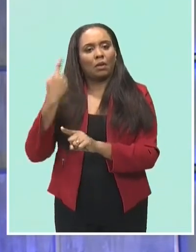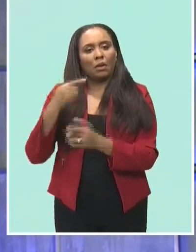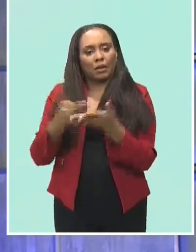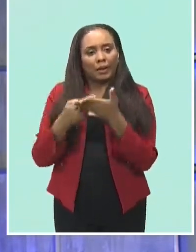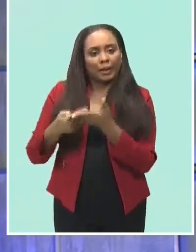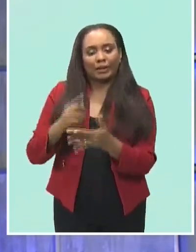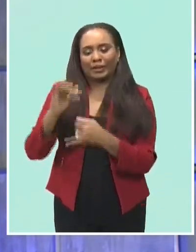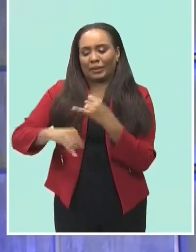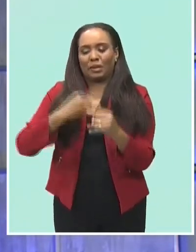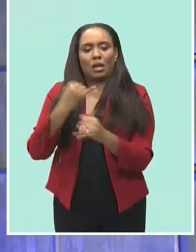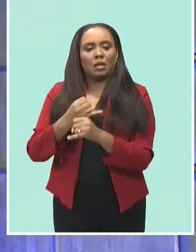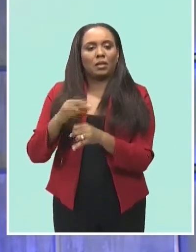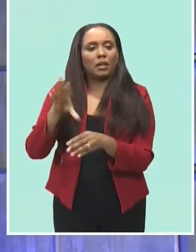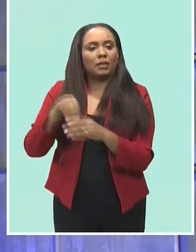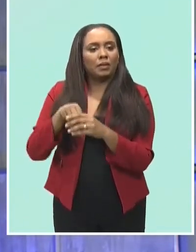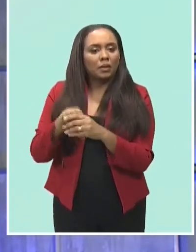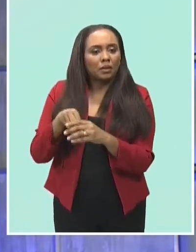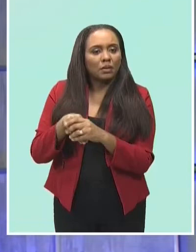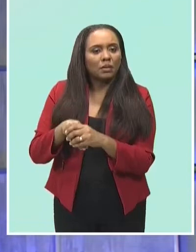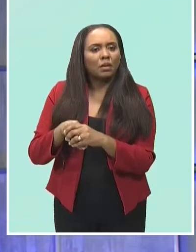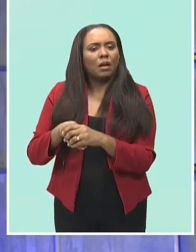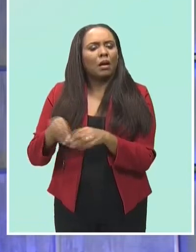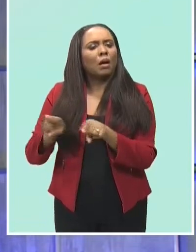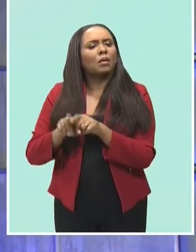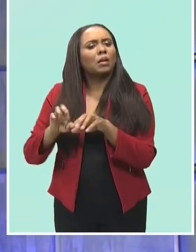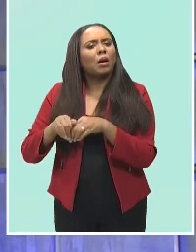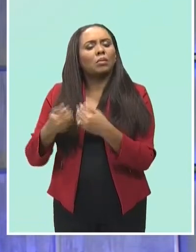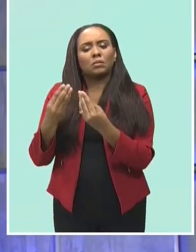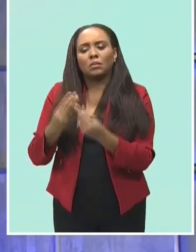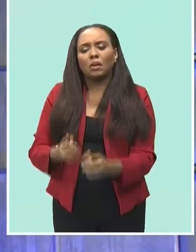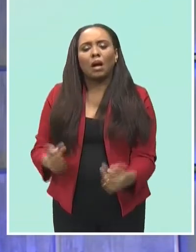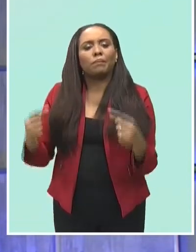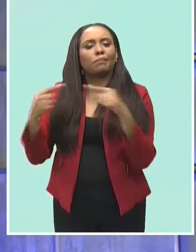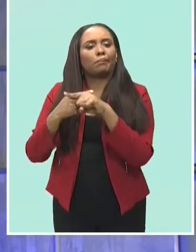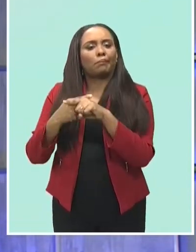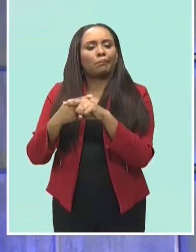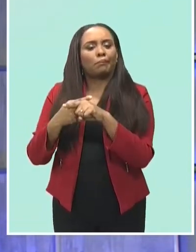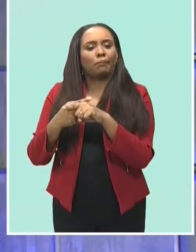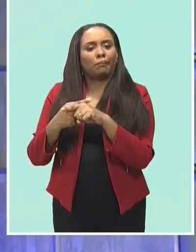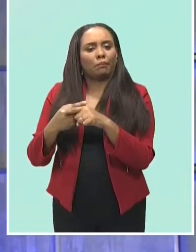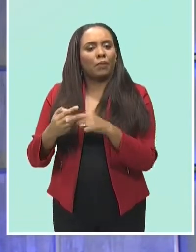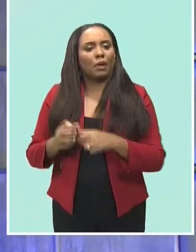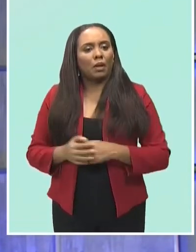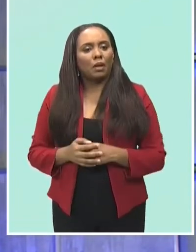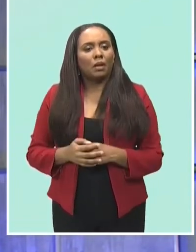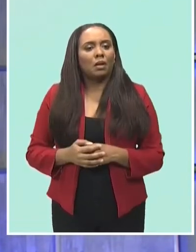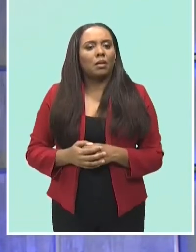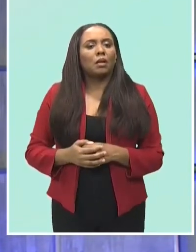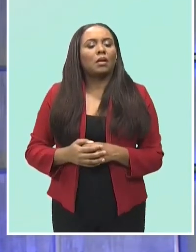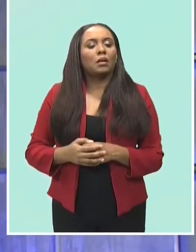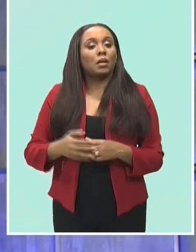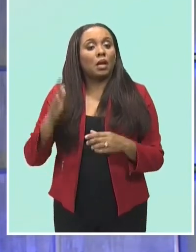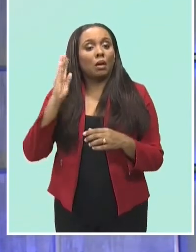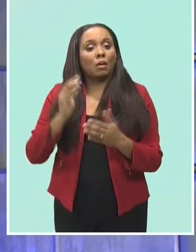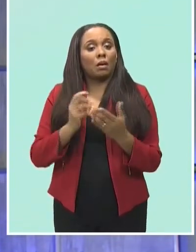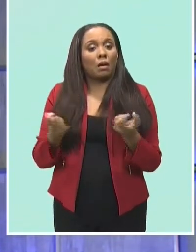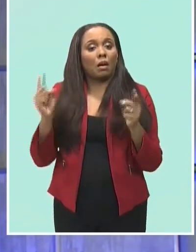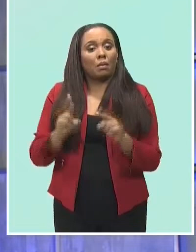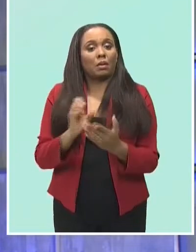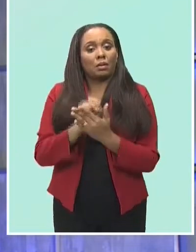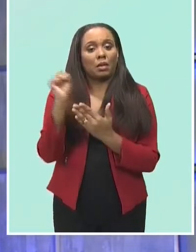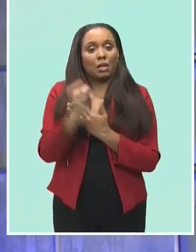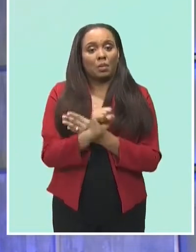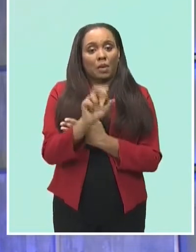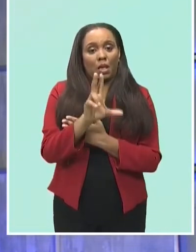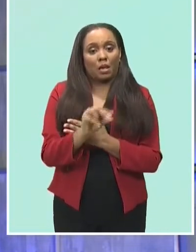including investor-state dispute settlement. CARICOM Forum on International Investment Agreements will take place from September 30th to